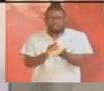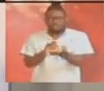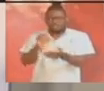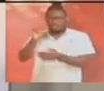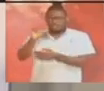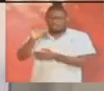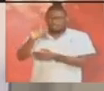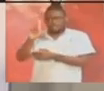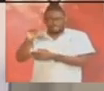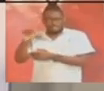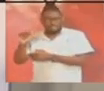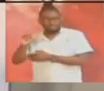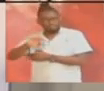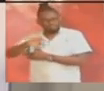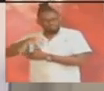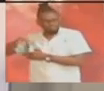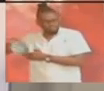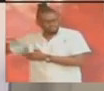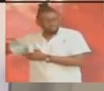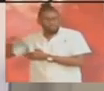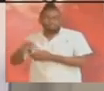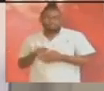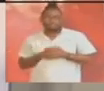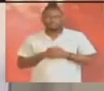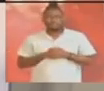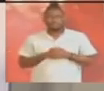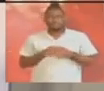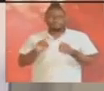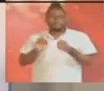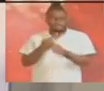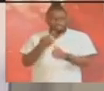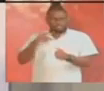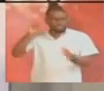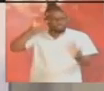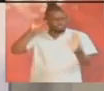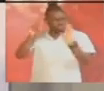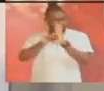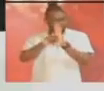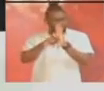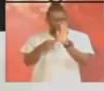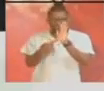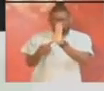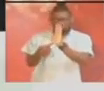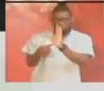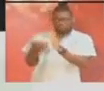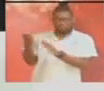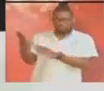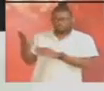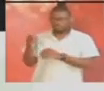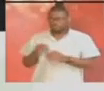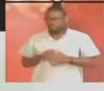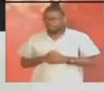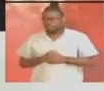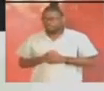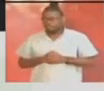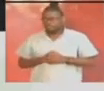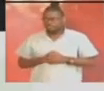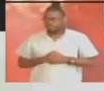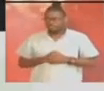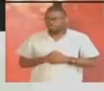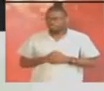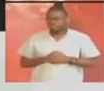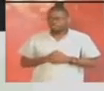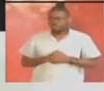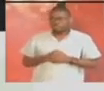for Southwest. May I have the first slide, please? We'll go quickly into the epidemiologic update, and this was the data